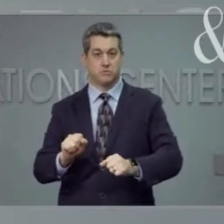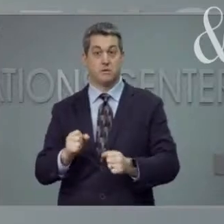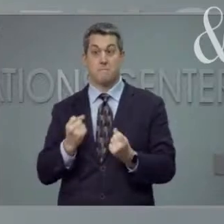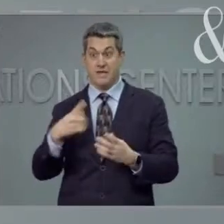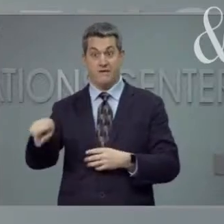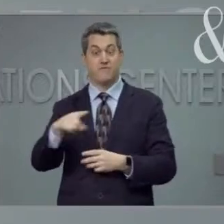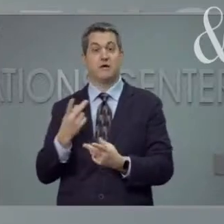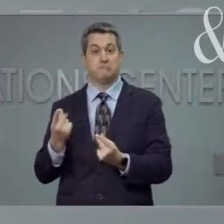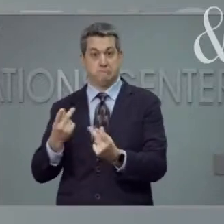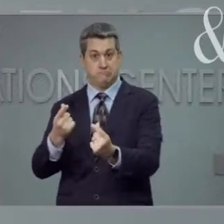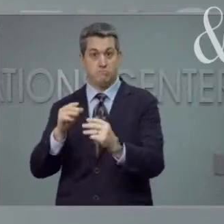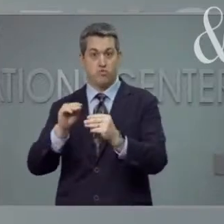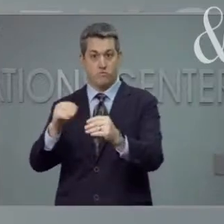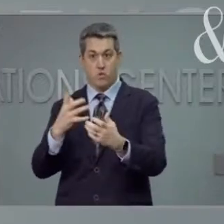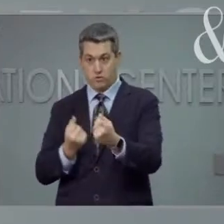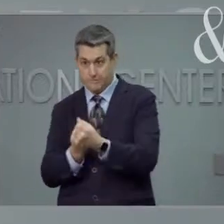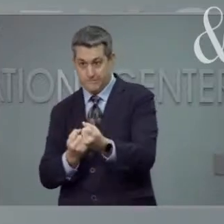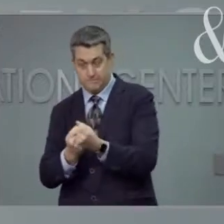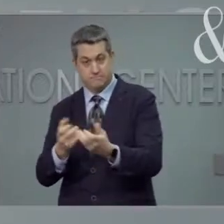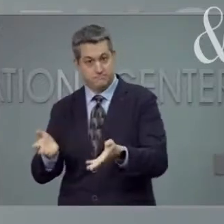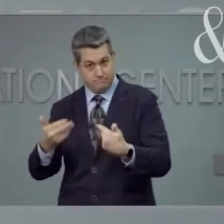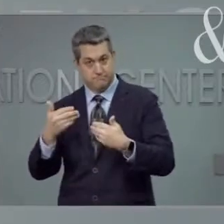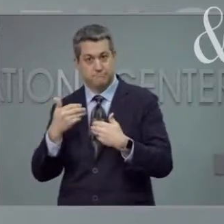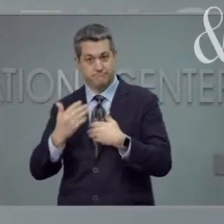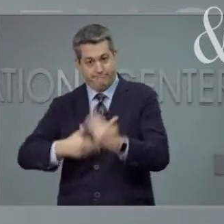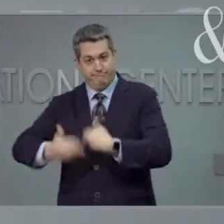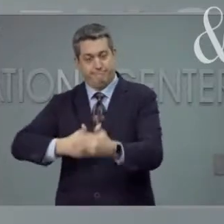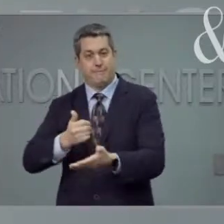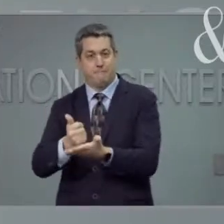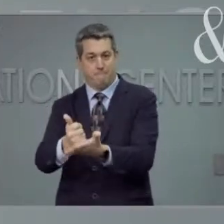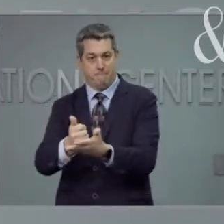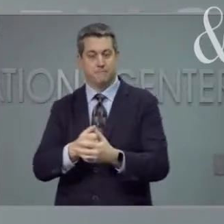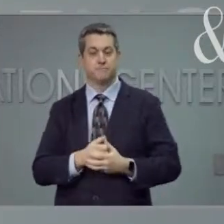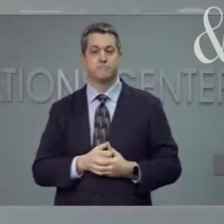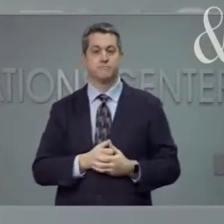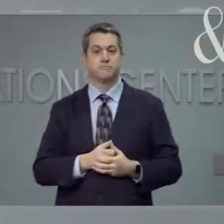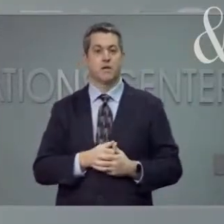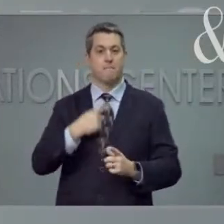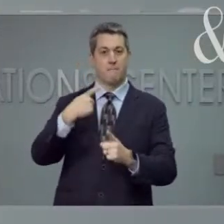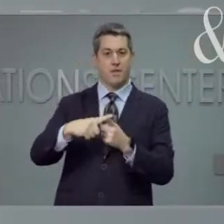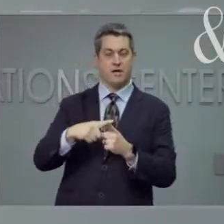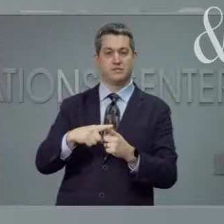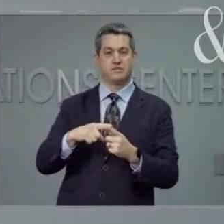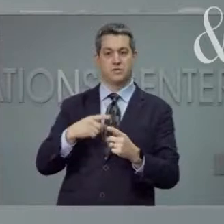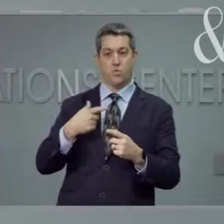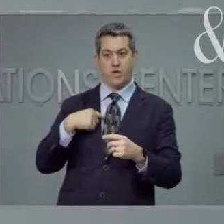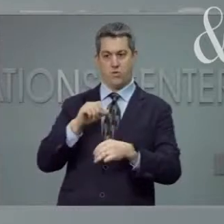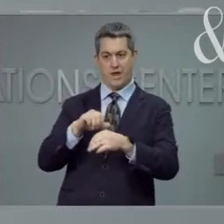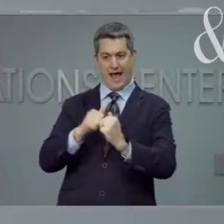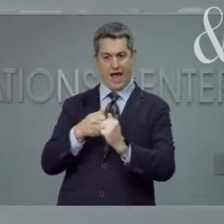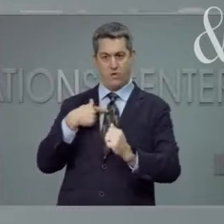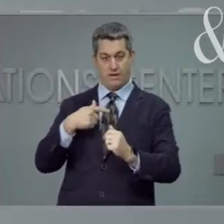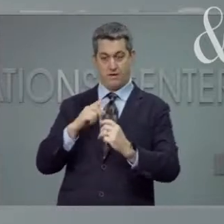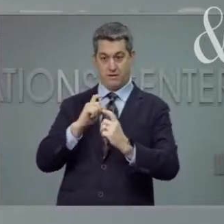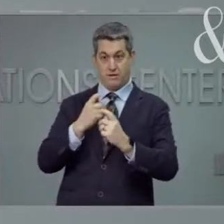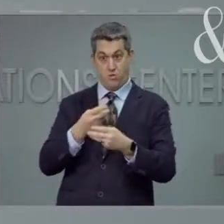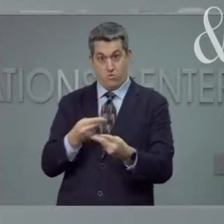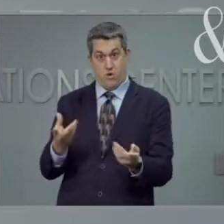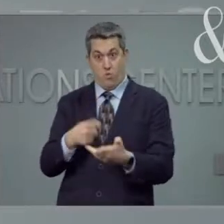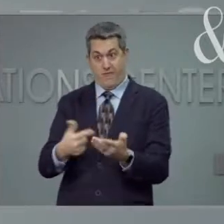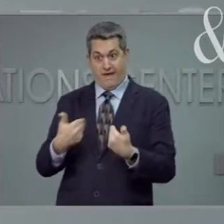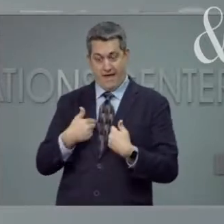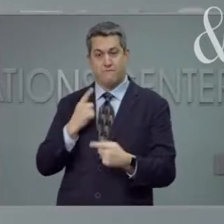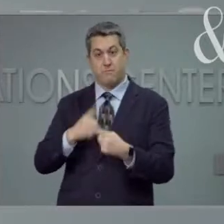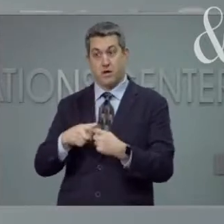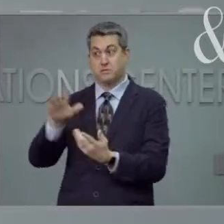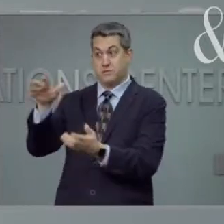very fast, and we want to support them to run even faster. And so working with them to understand how they can scale up even the operations they have. For